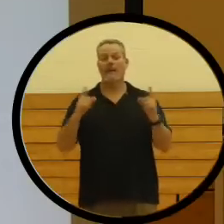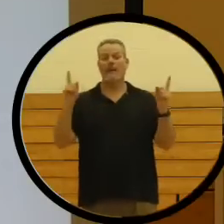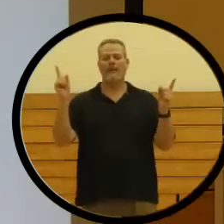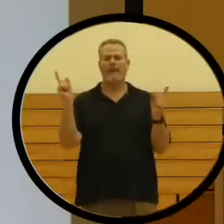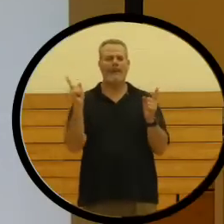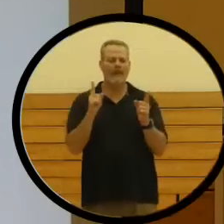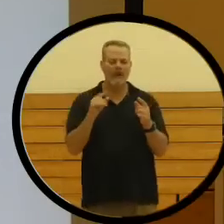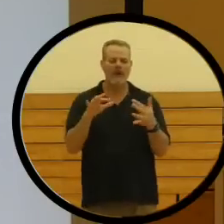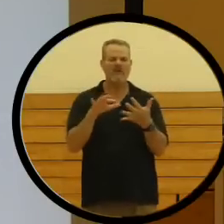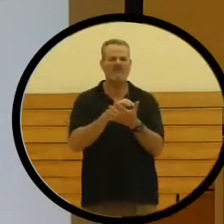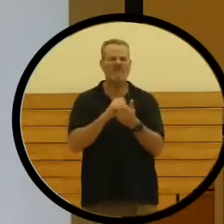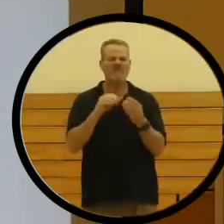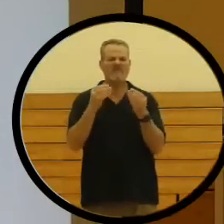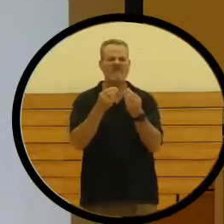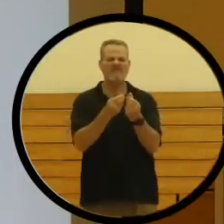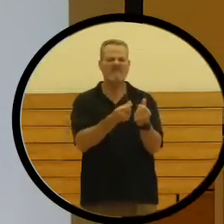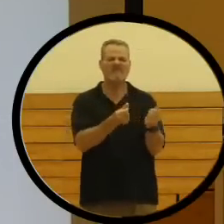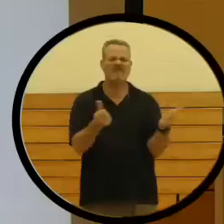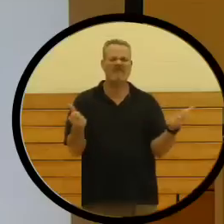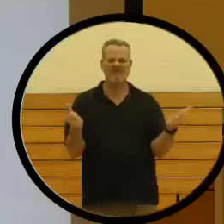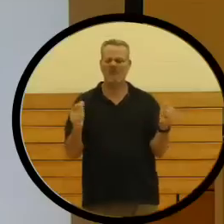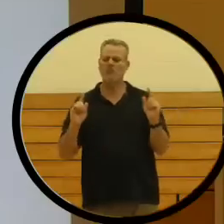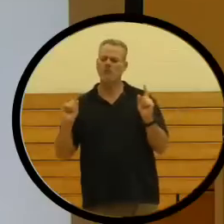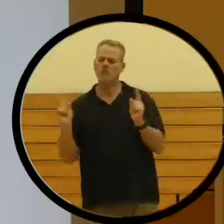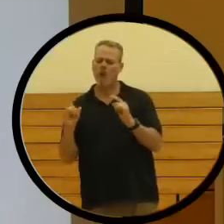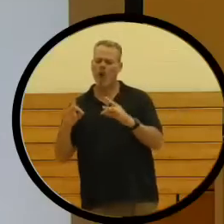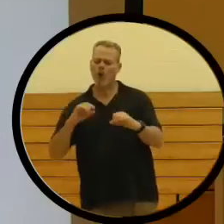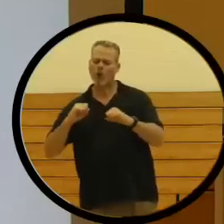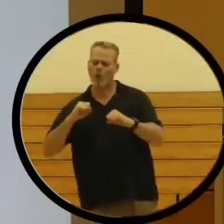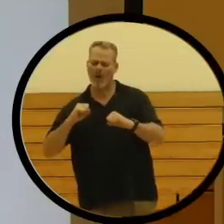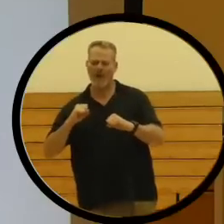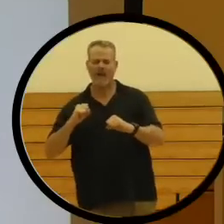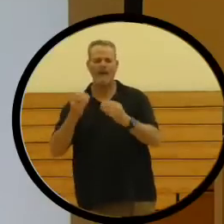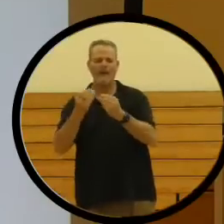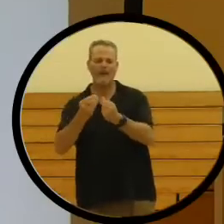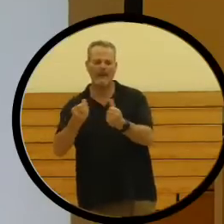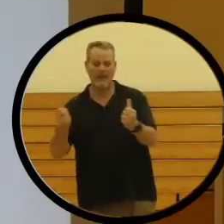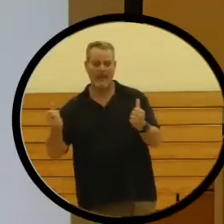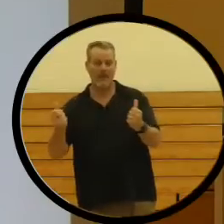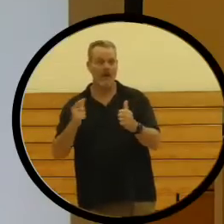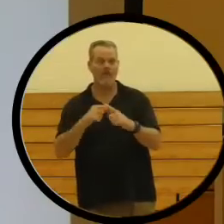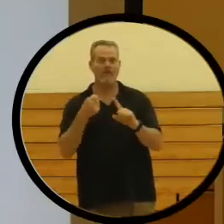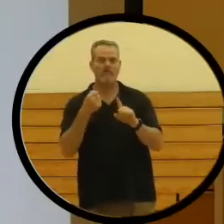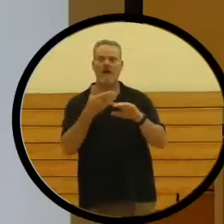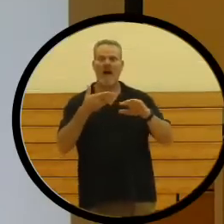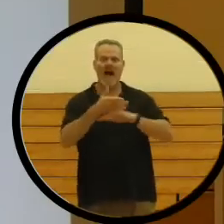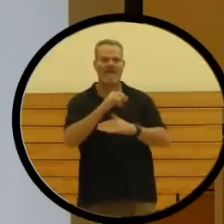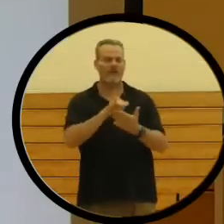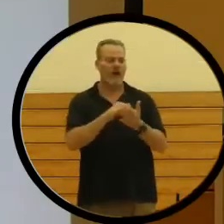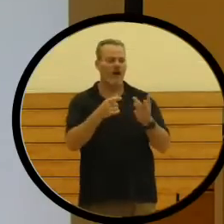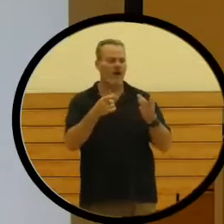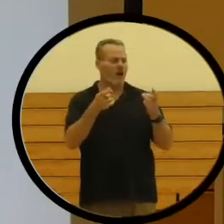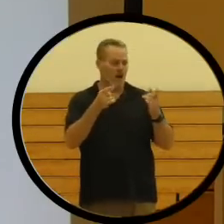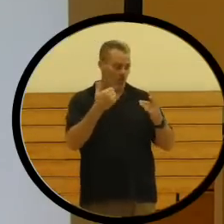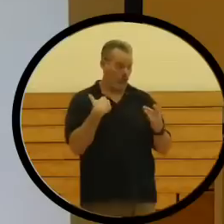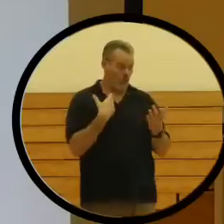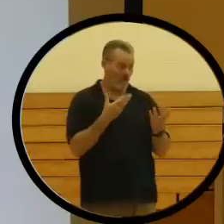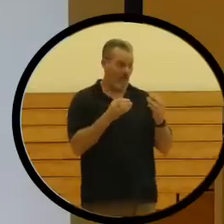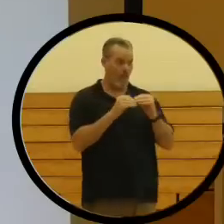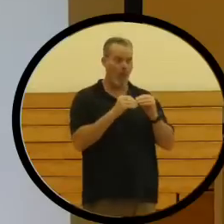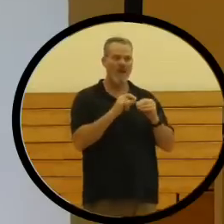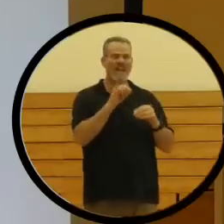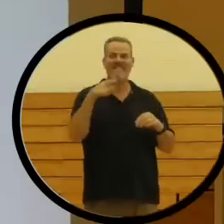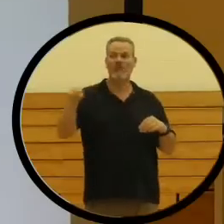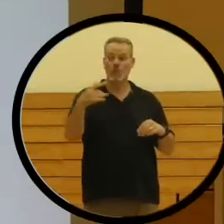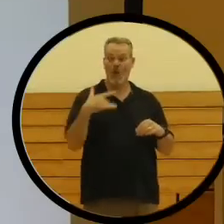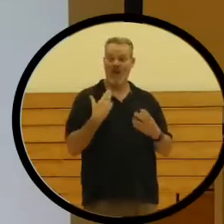very rapidly in there. So a small earthquake, most of those go away. But right after an earthquake, does having more earthquakes help you feel